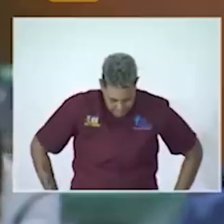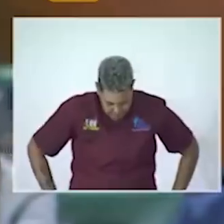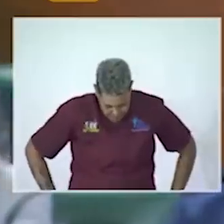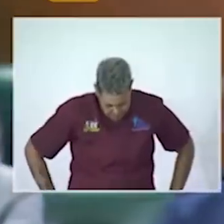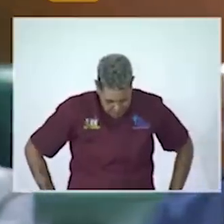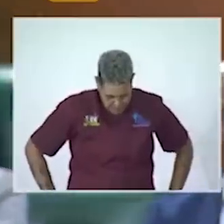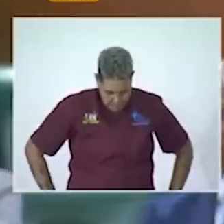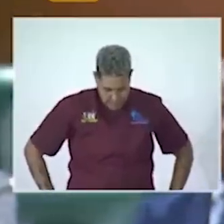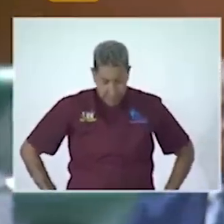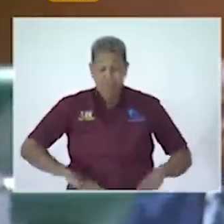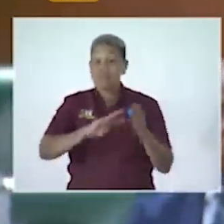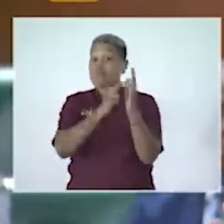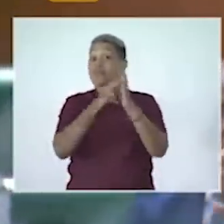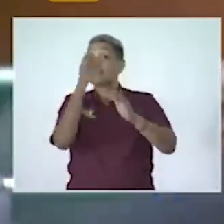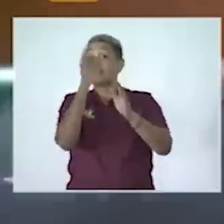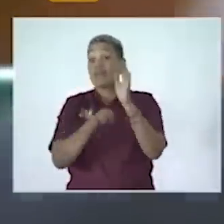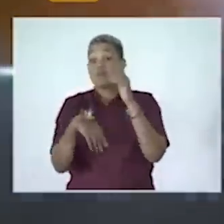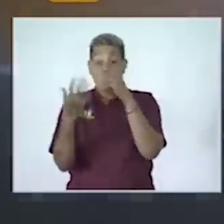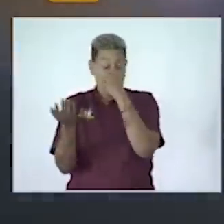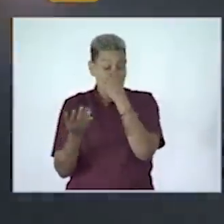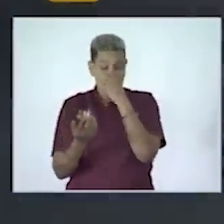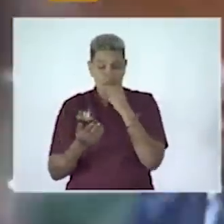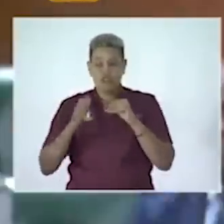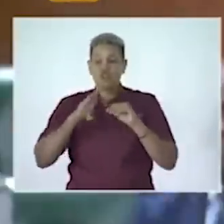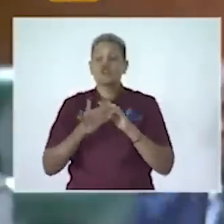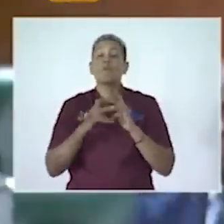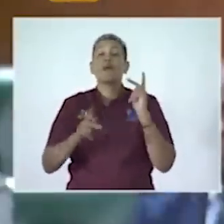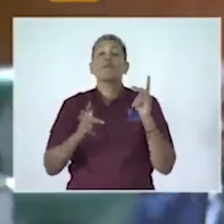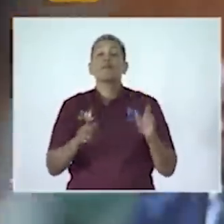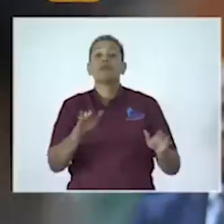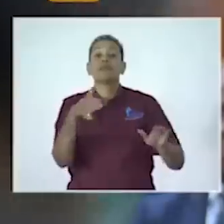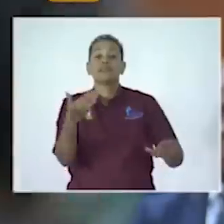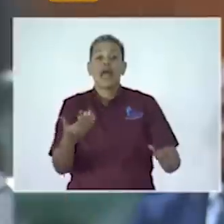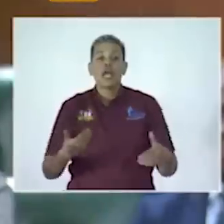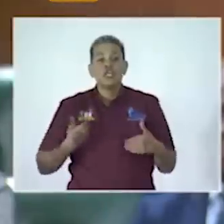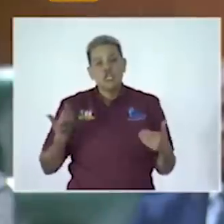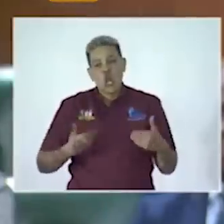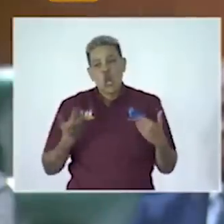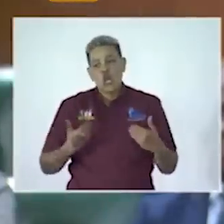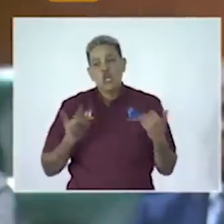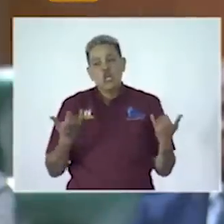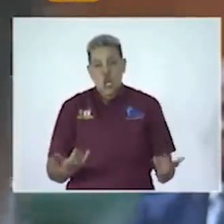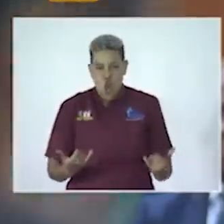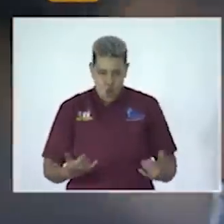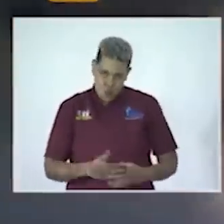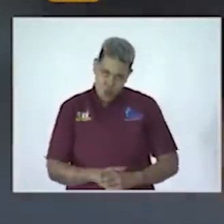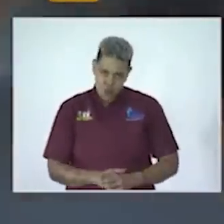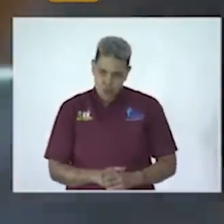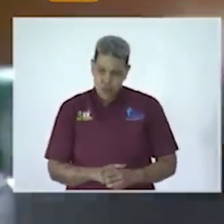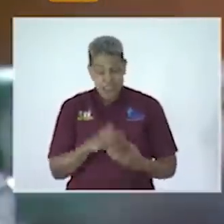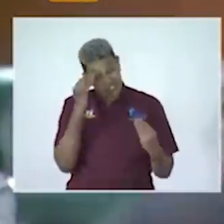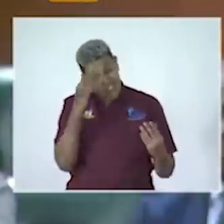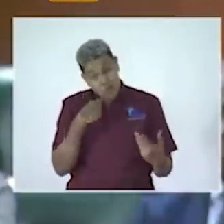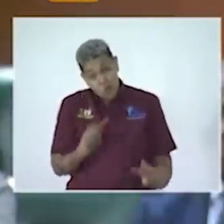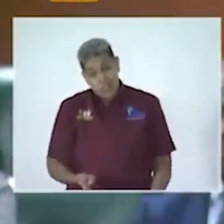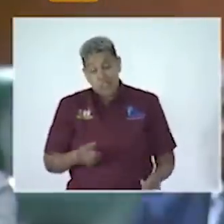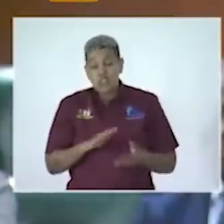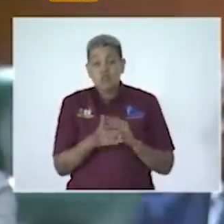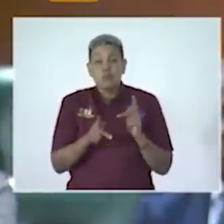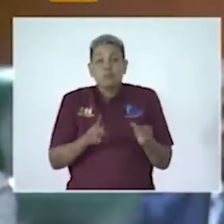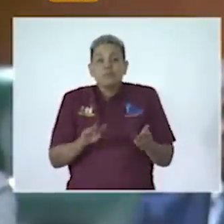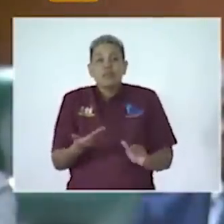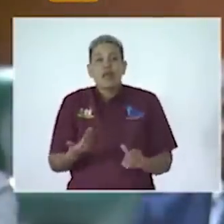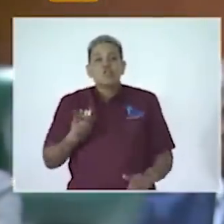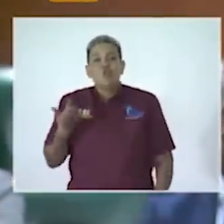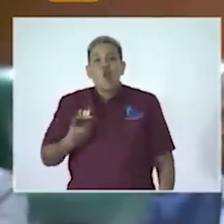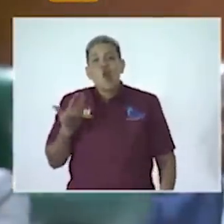In other words, and simply put, Jamaicans are dying younger. Tufton says his ministry will roll out an initiative